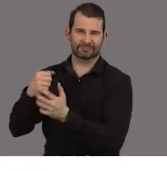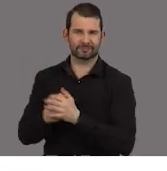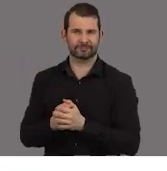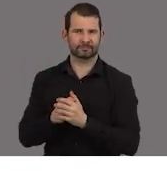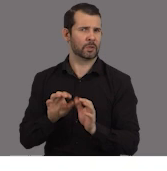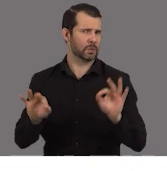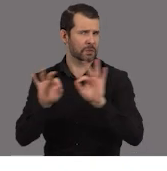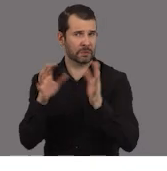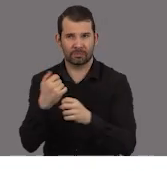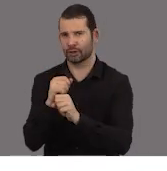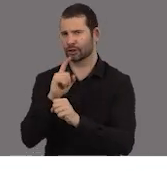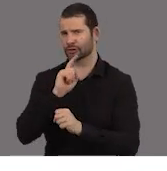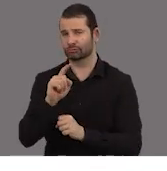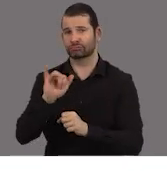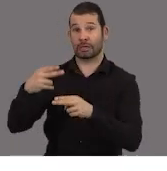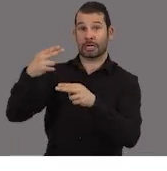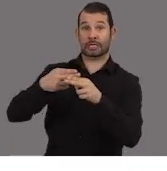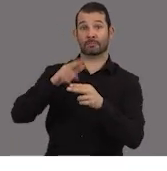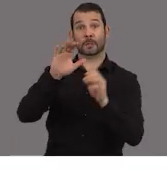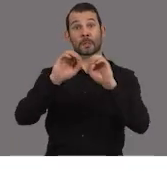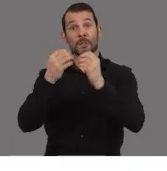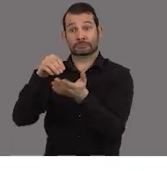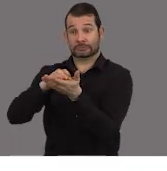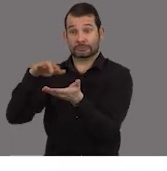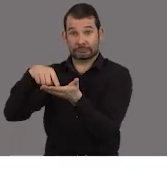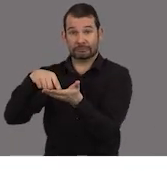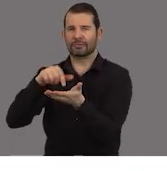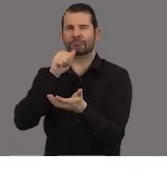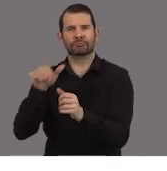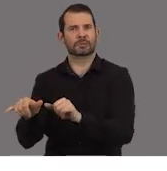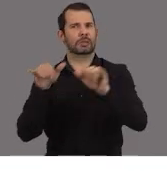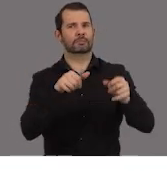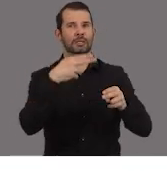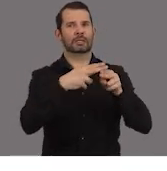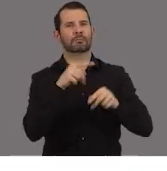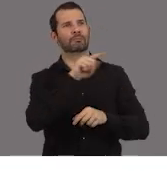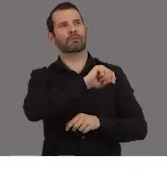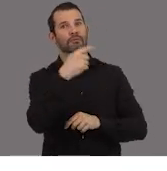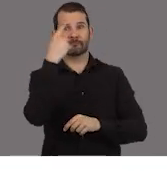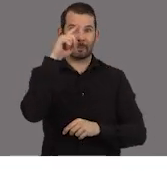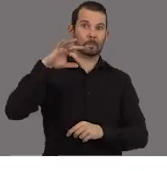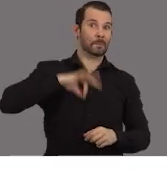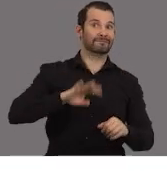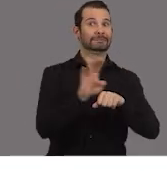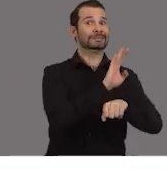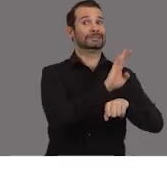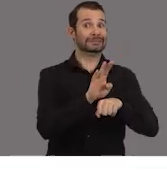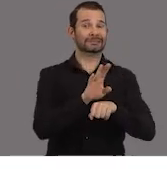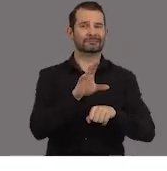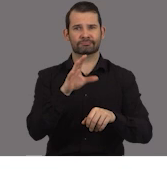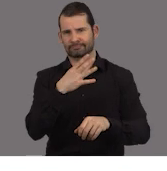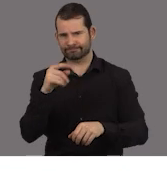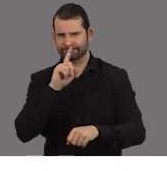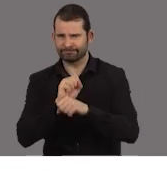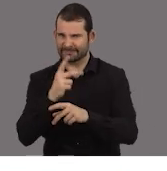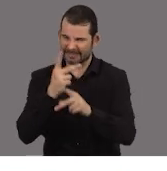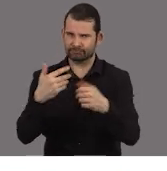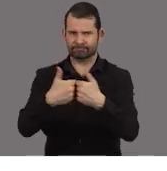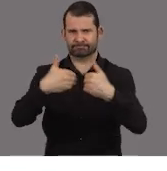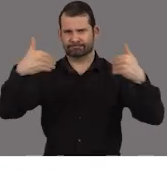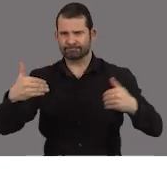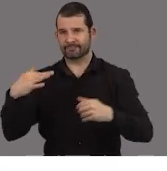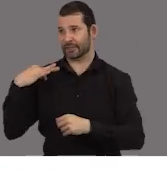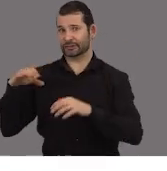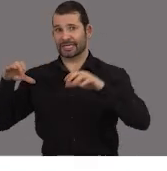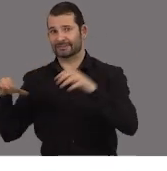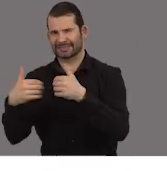grant. It's important to make sure that the name of your organization is not the same name as a for-profit business and that you